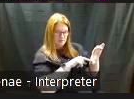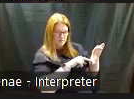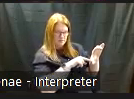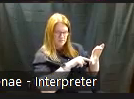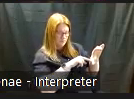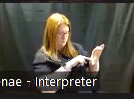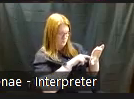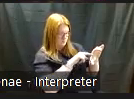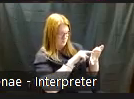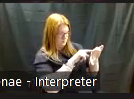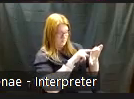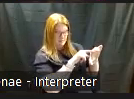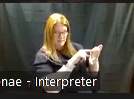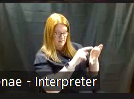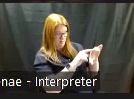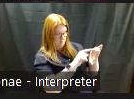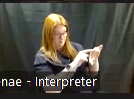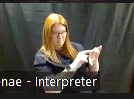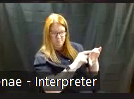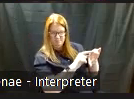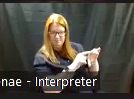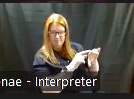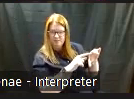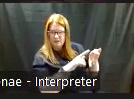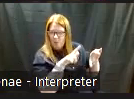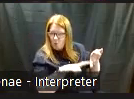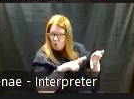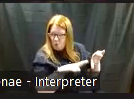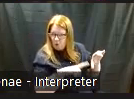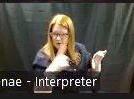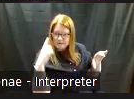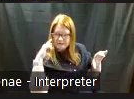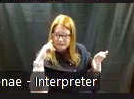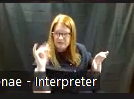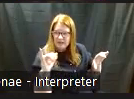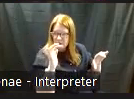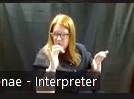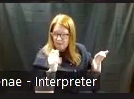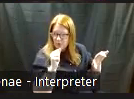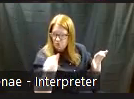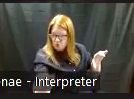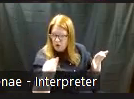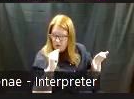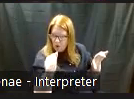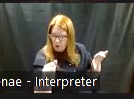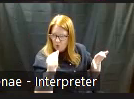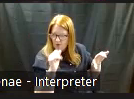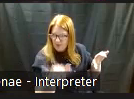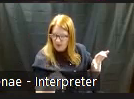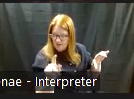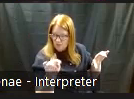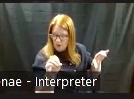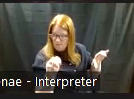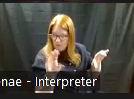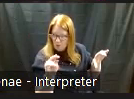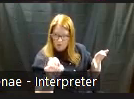The hair cells toward the top of the spiral detect progressively lower-pitched sounds, such as a trumpet or trombone. At the very top